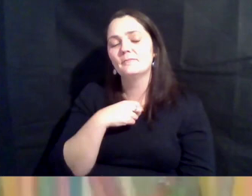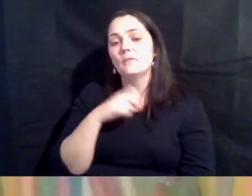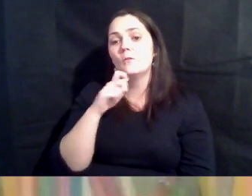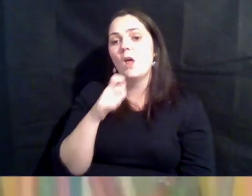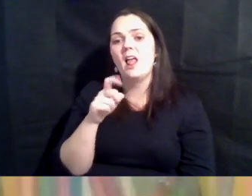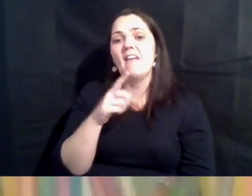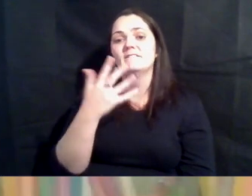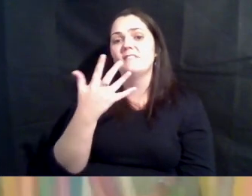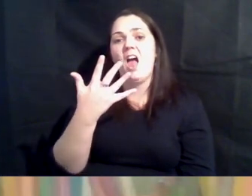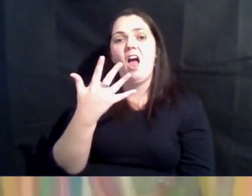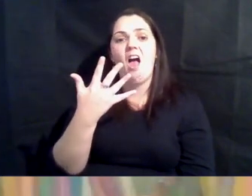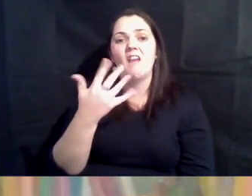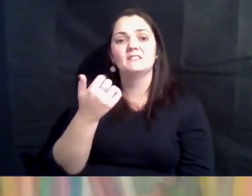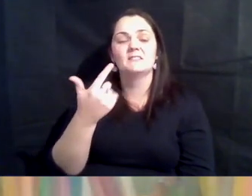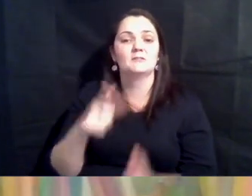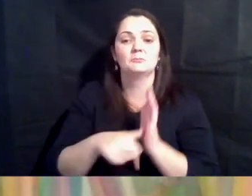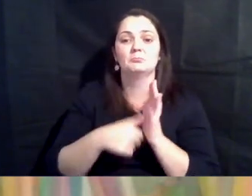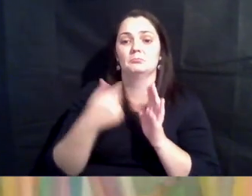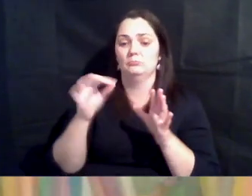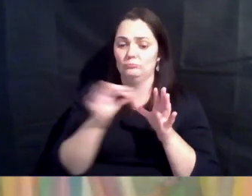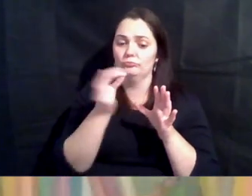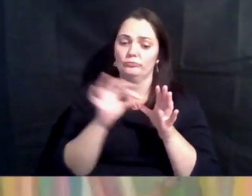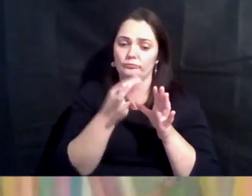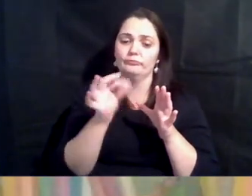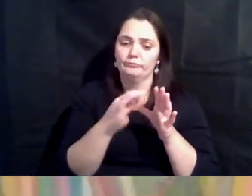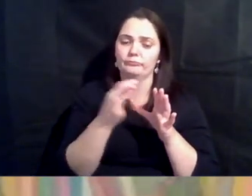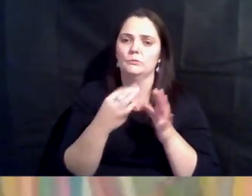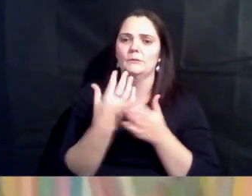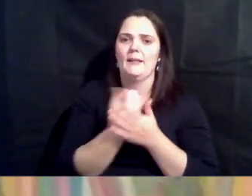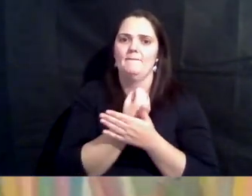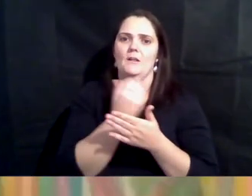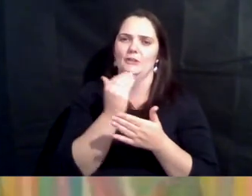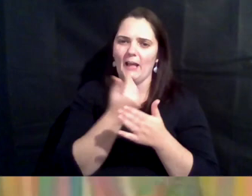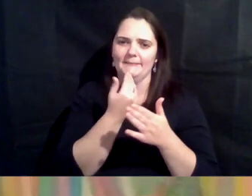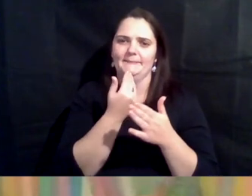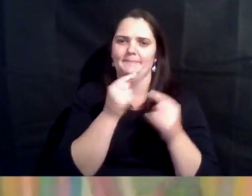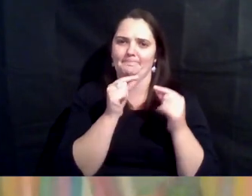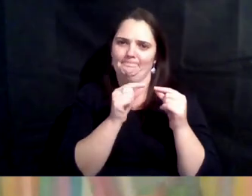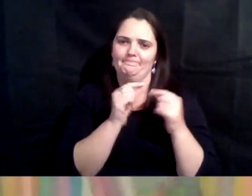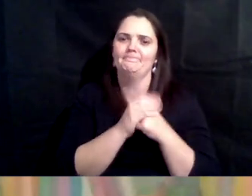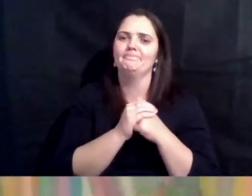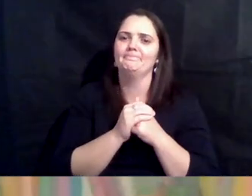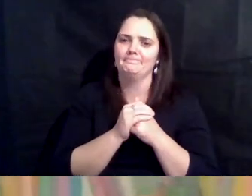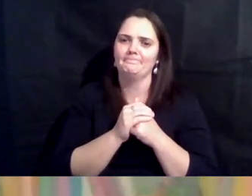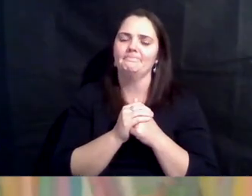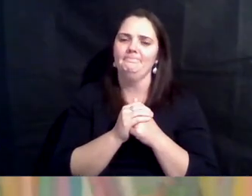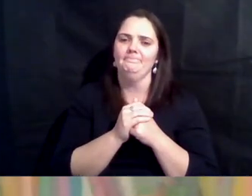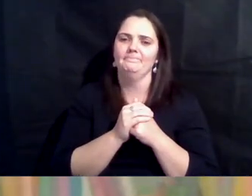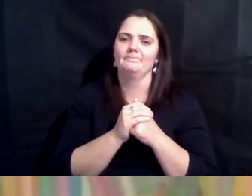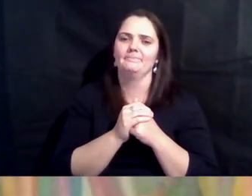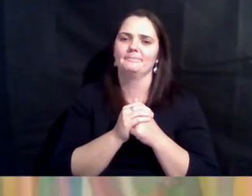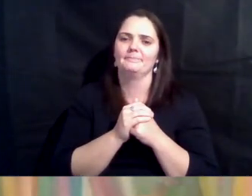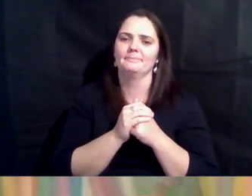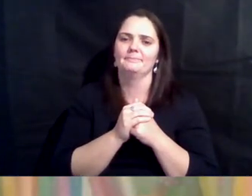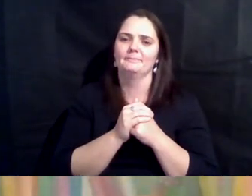that like 5 times so that it's really secure. I'm just going to go in and out of that little section. So you can kind of see me do that here. I'm going